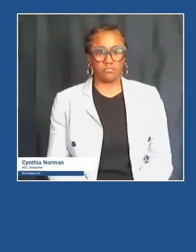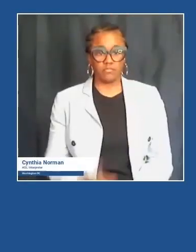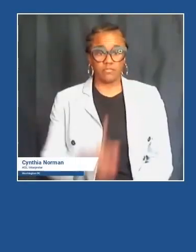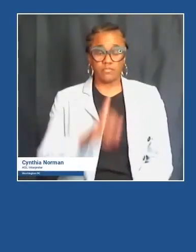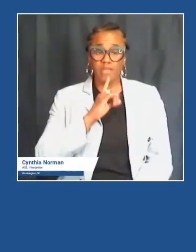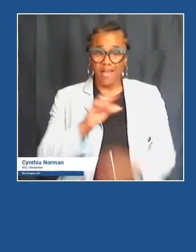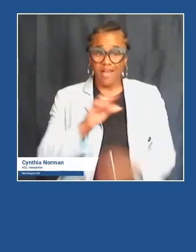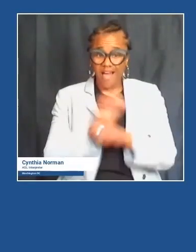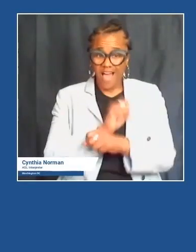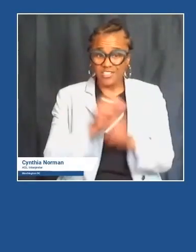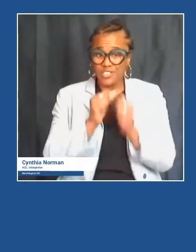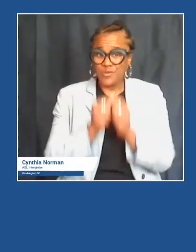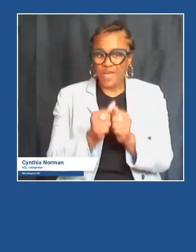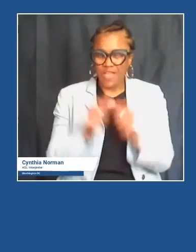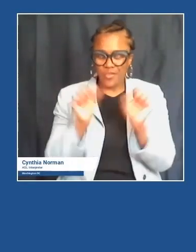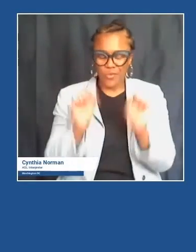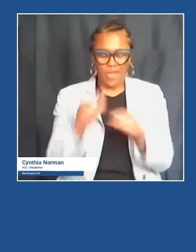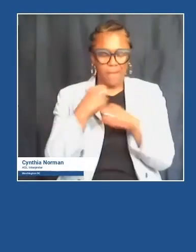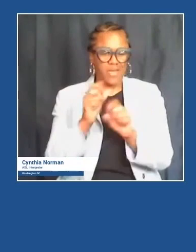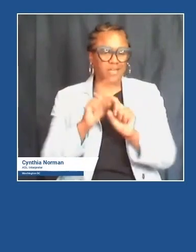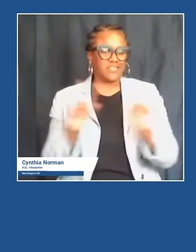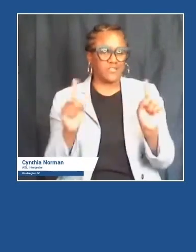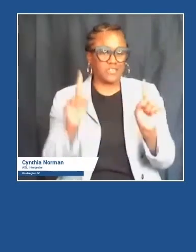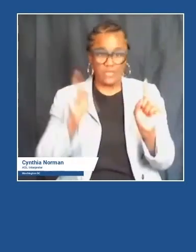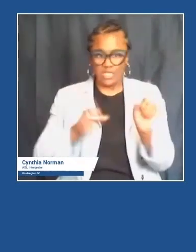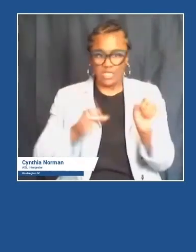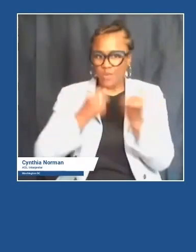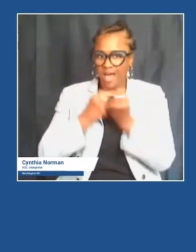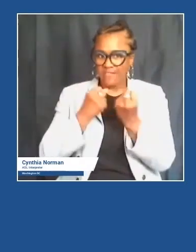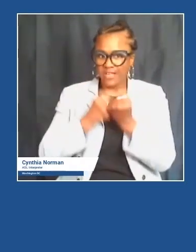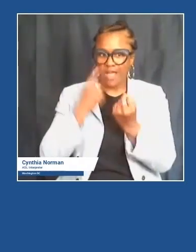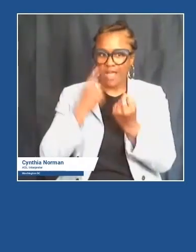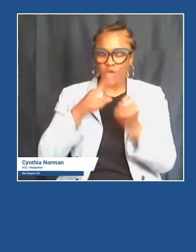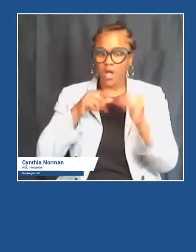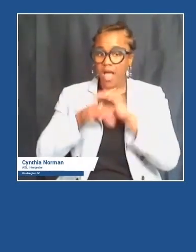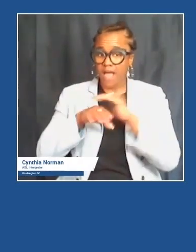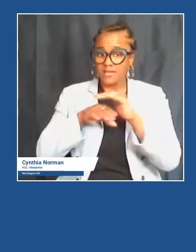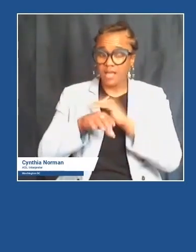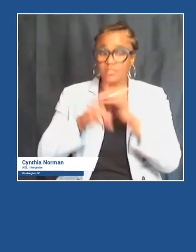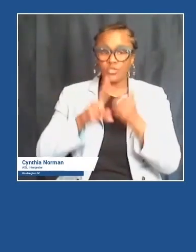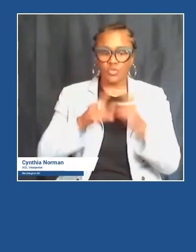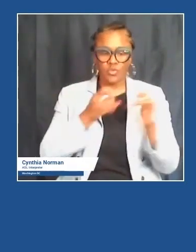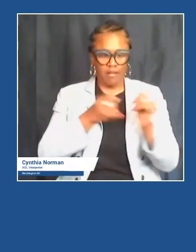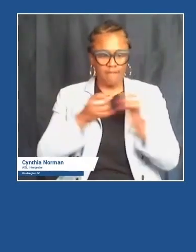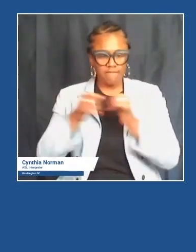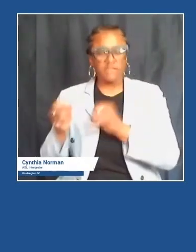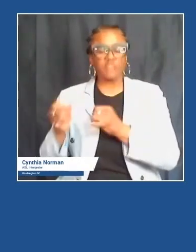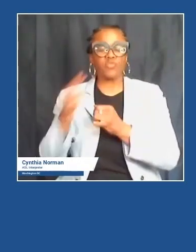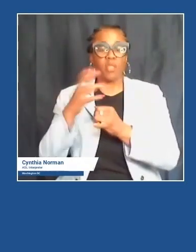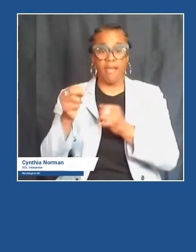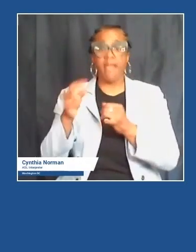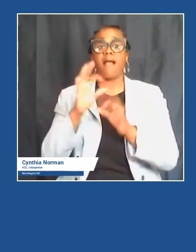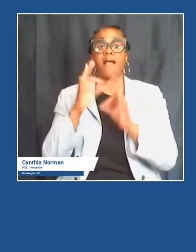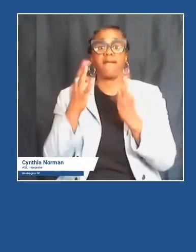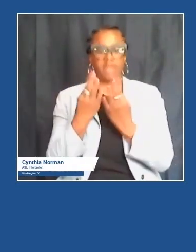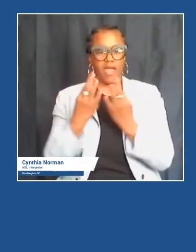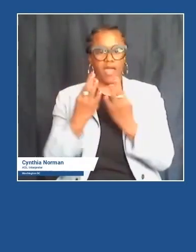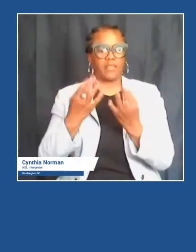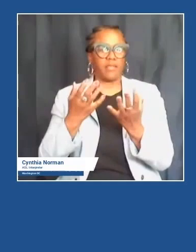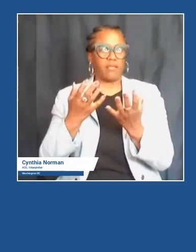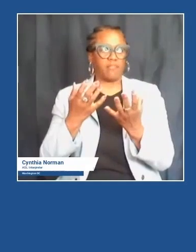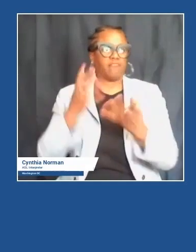we can make a difference. We need to advocate for access to individual and family